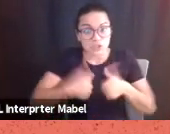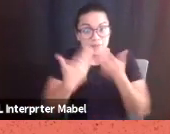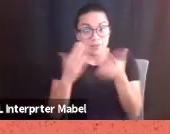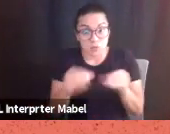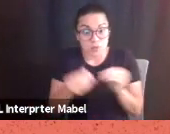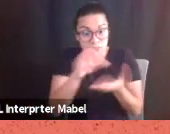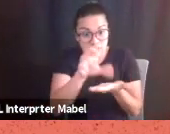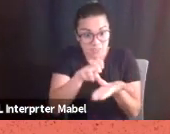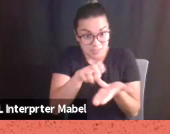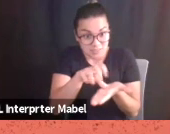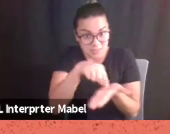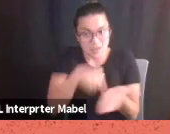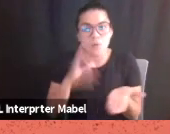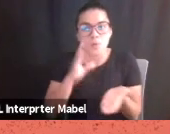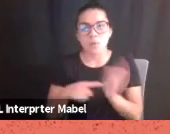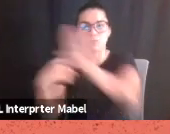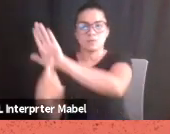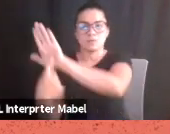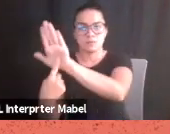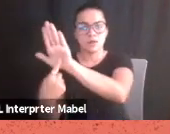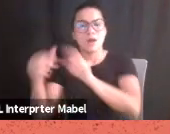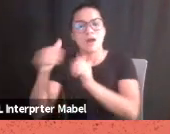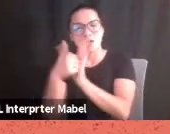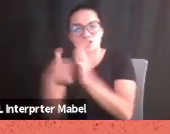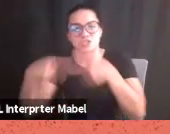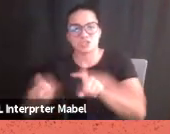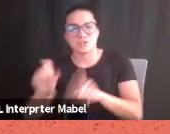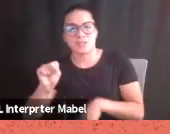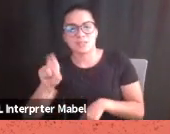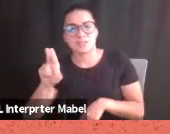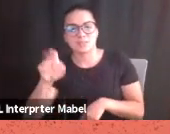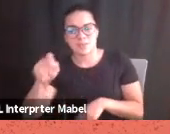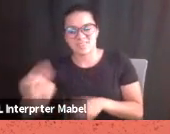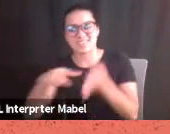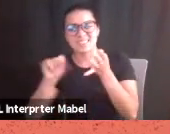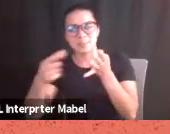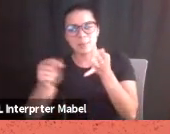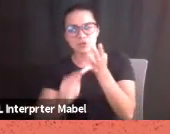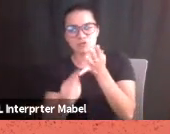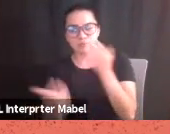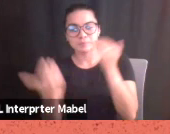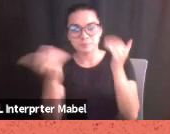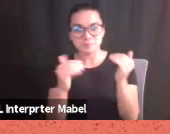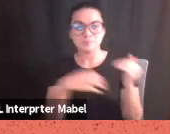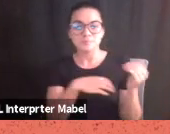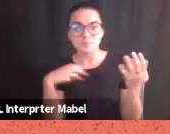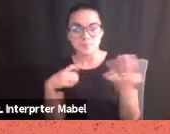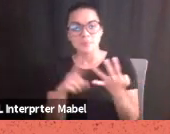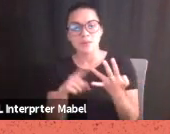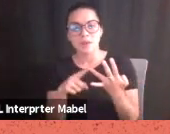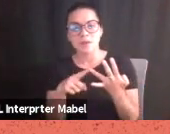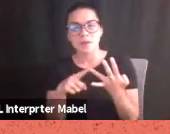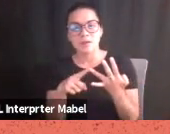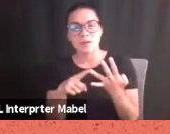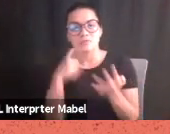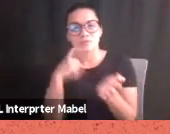that will be shared at the summit. We also have a communications committee that is in charge, of course, of raising the visibility of the